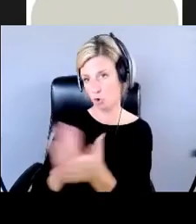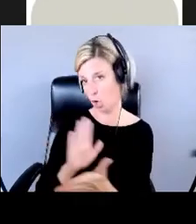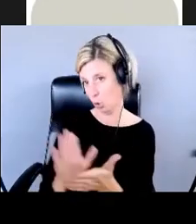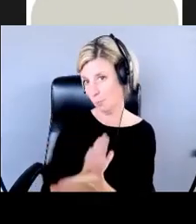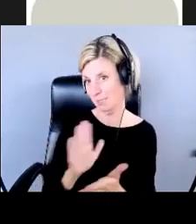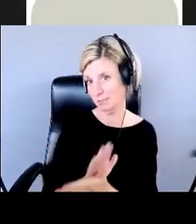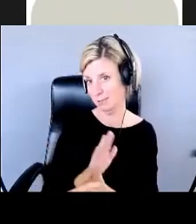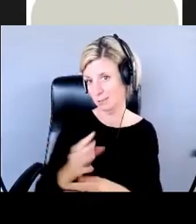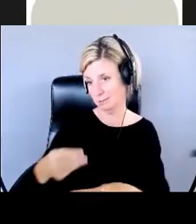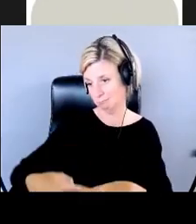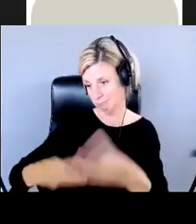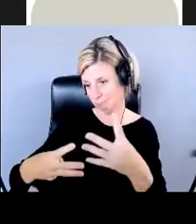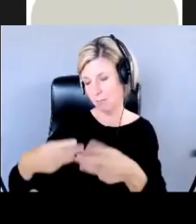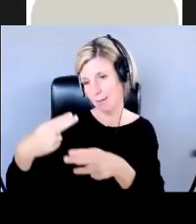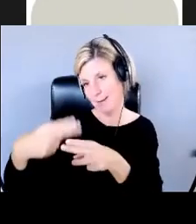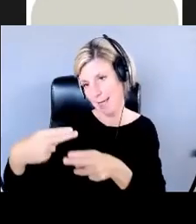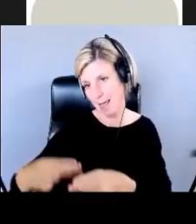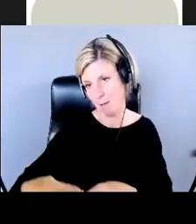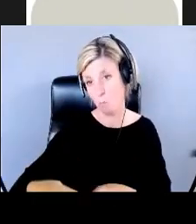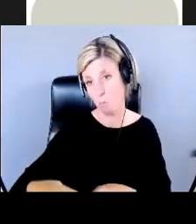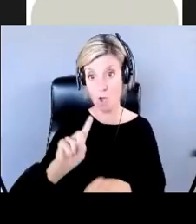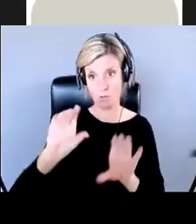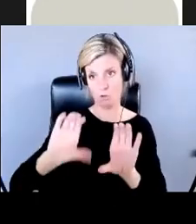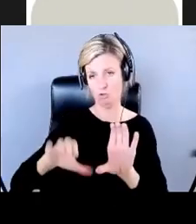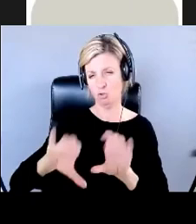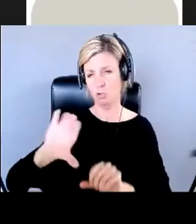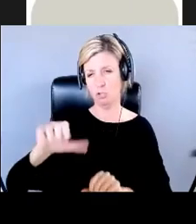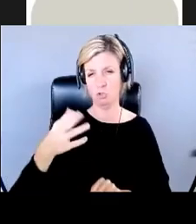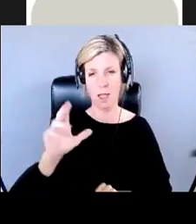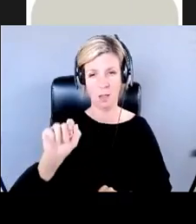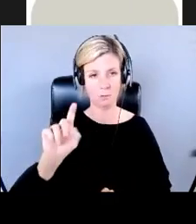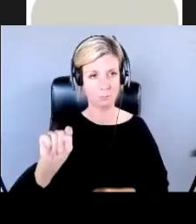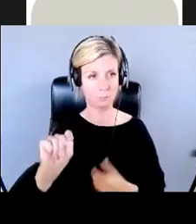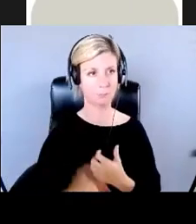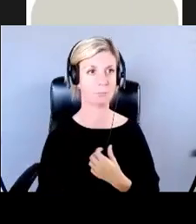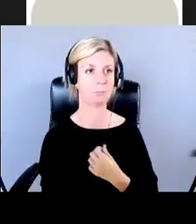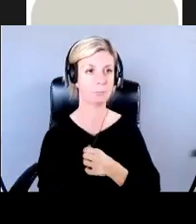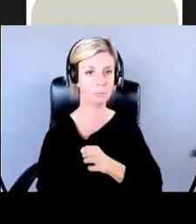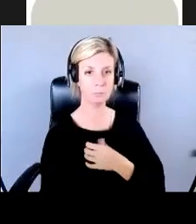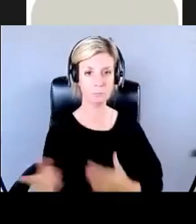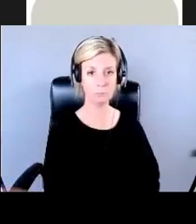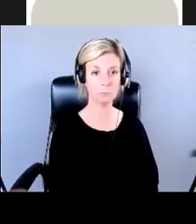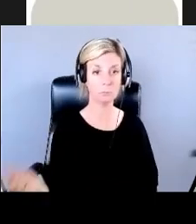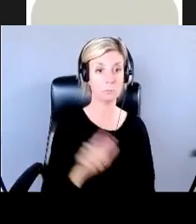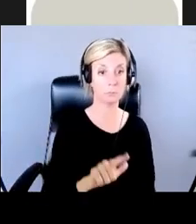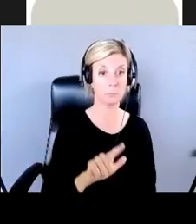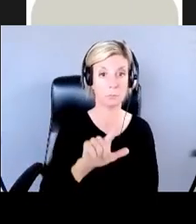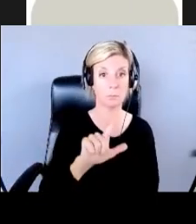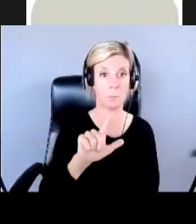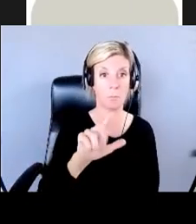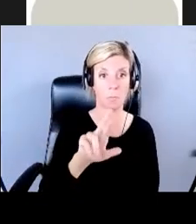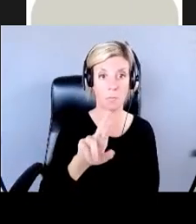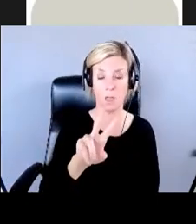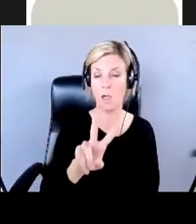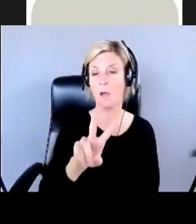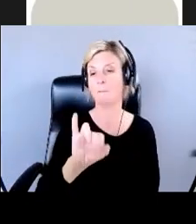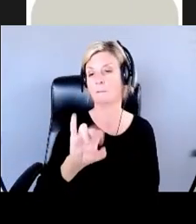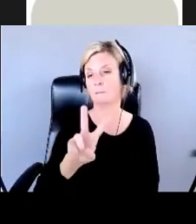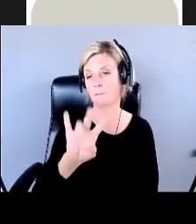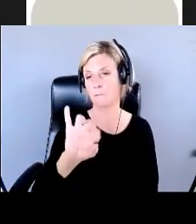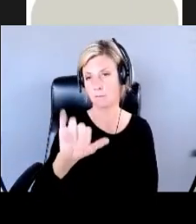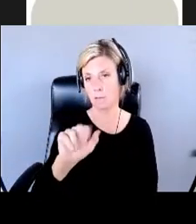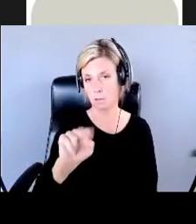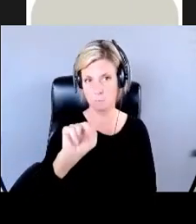that it all goes back to the individual rapport and relationship that you've established with that